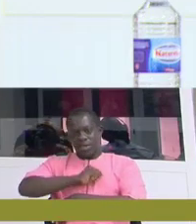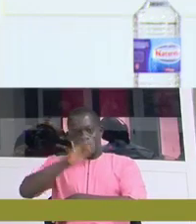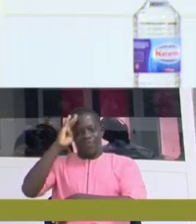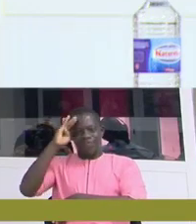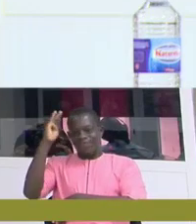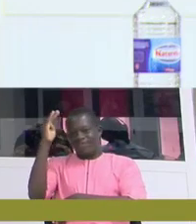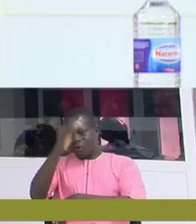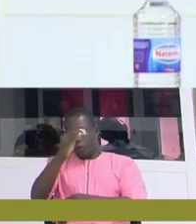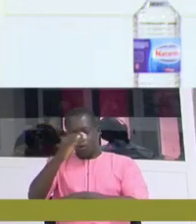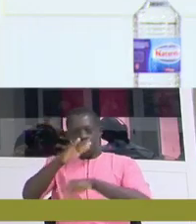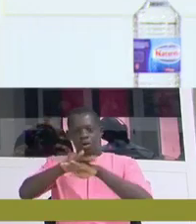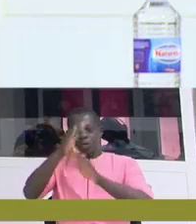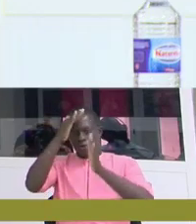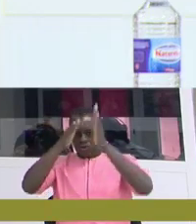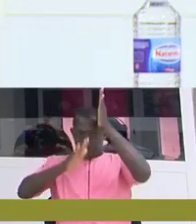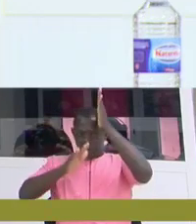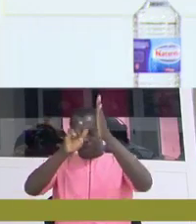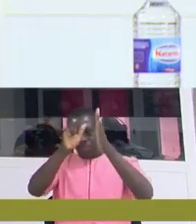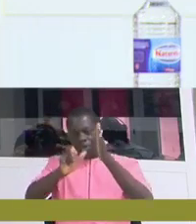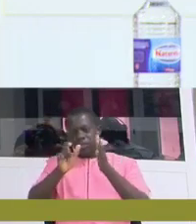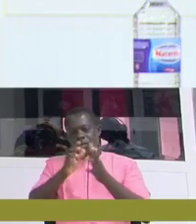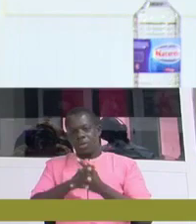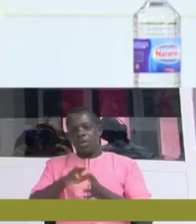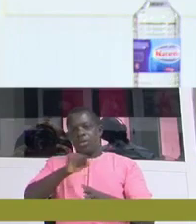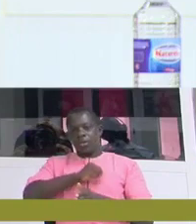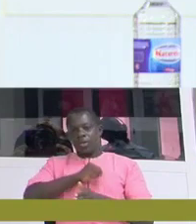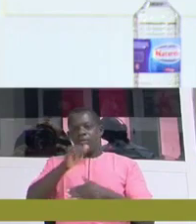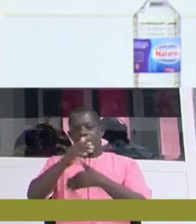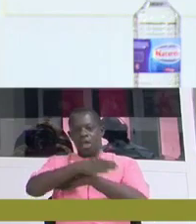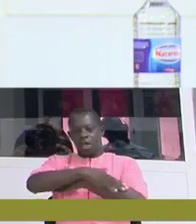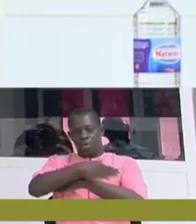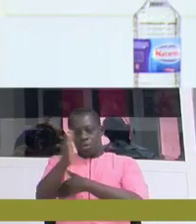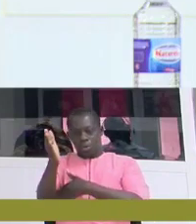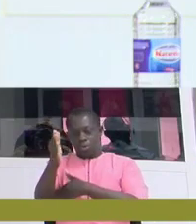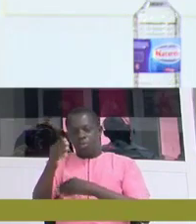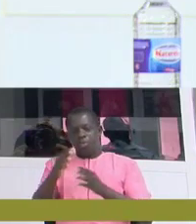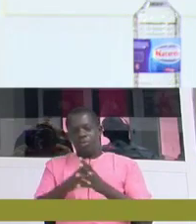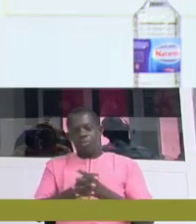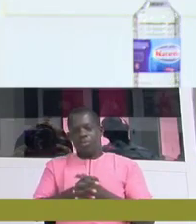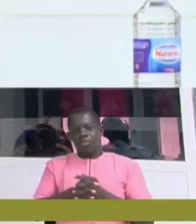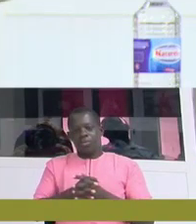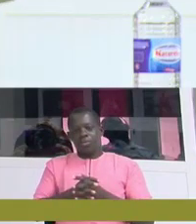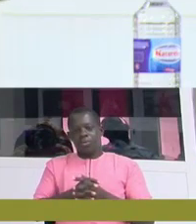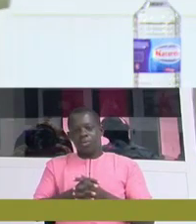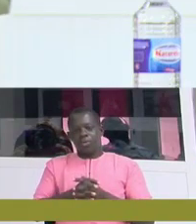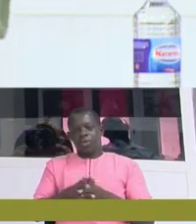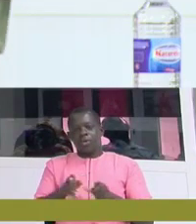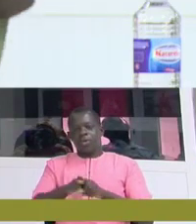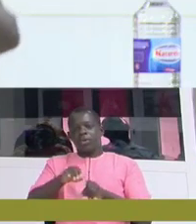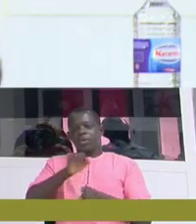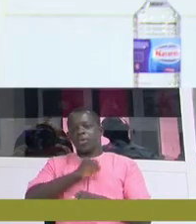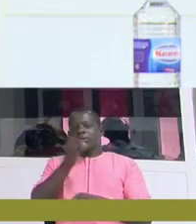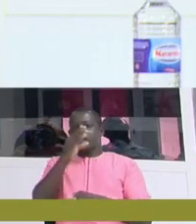Saluted the soldier. I bunda yele. He opened the door. Kaya go and go fucking pack this man.